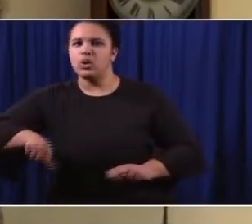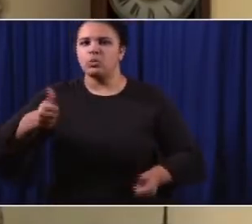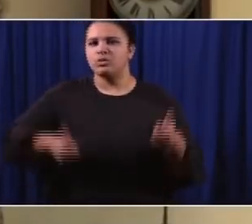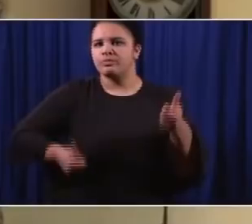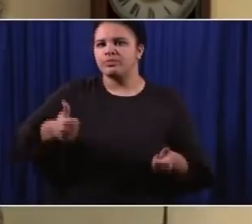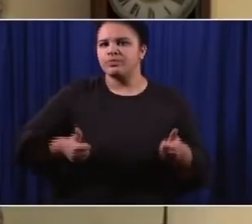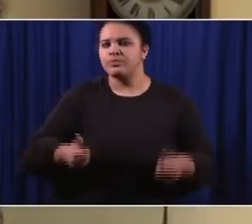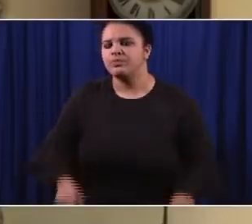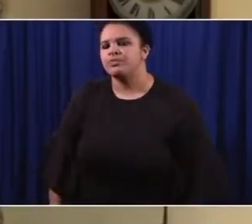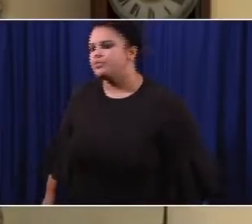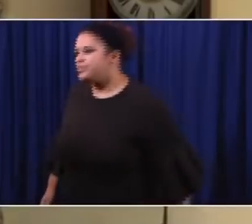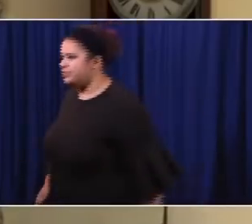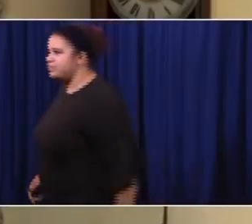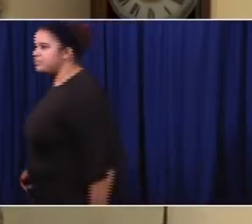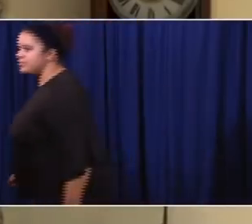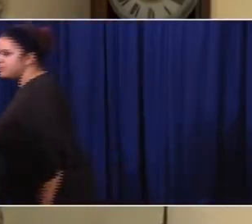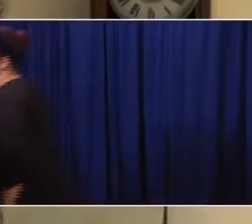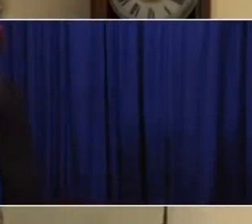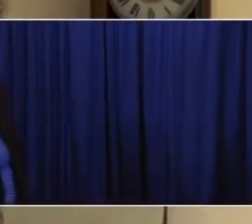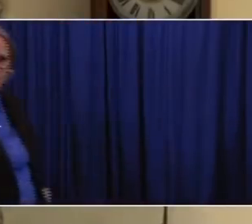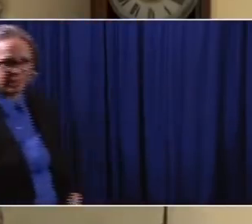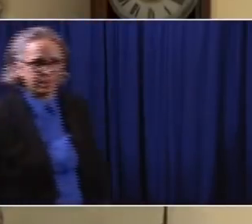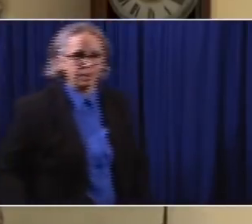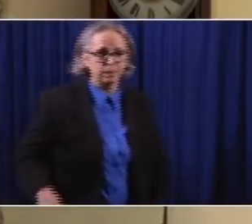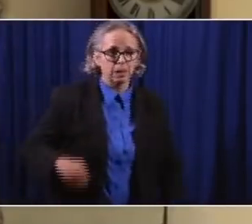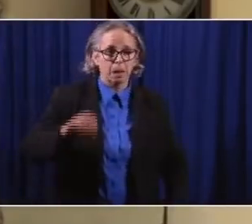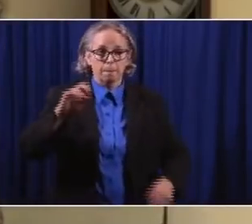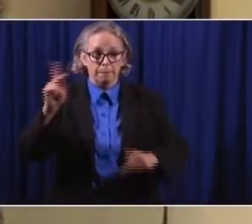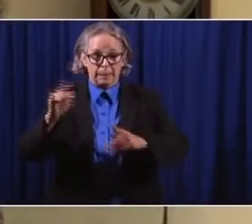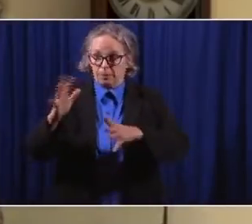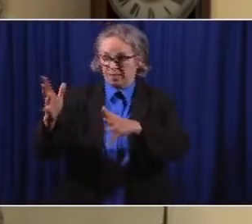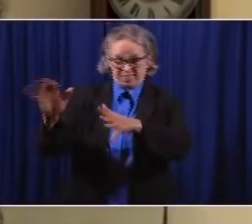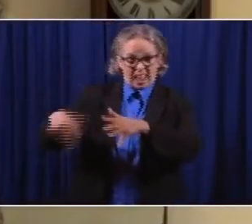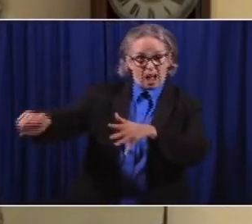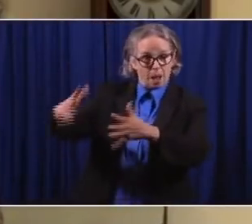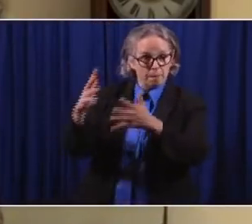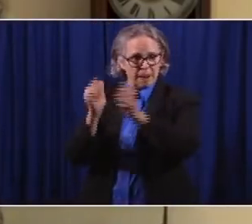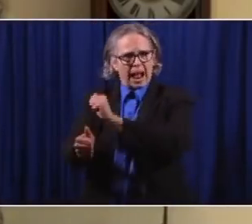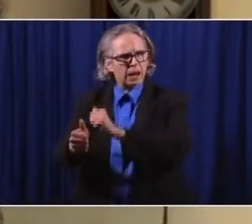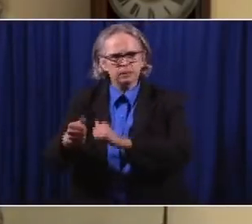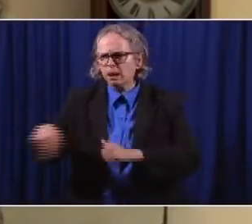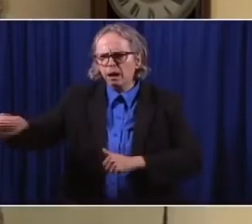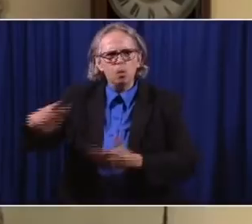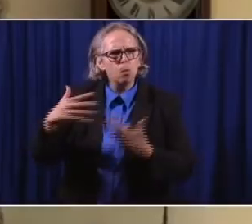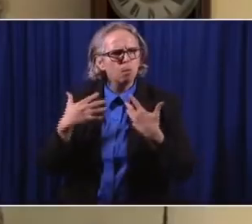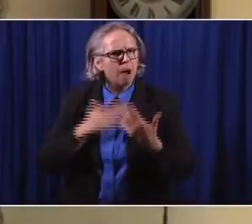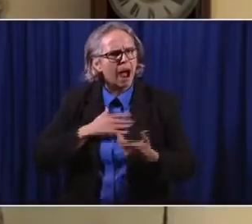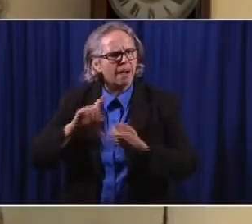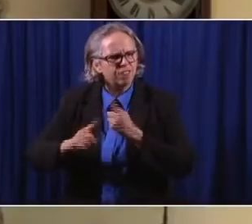They think that they're doing the right thing with the vote. So we start with that.